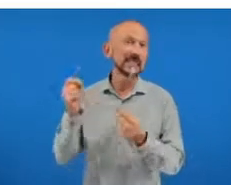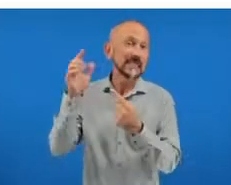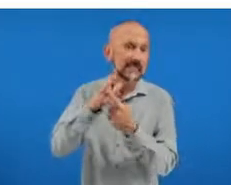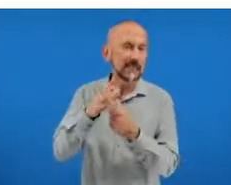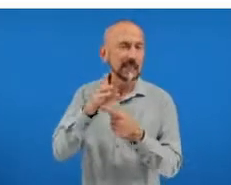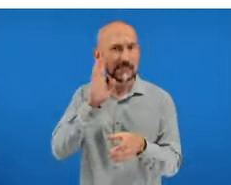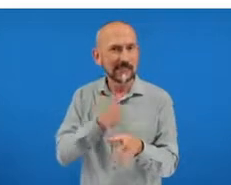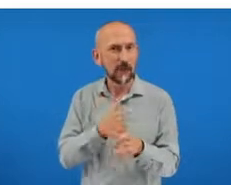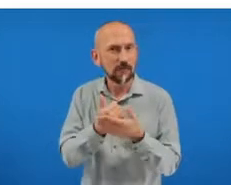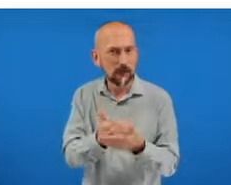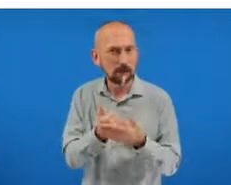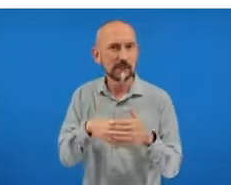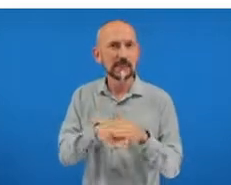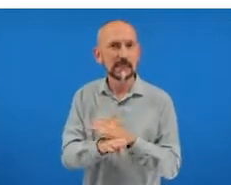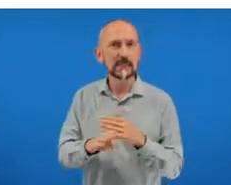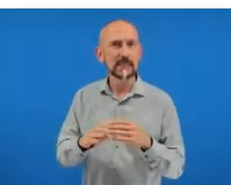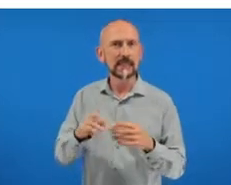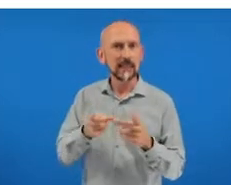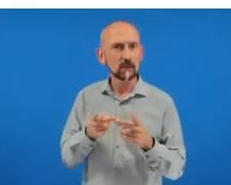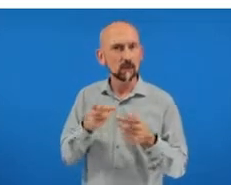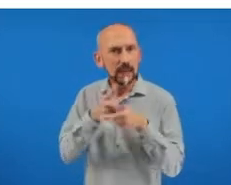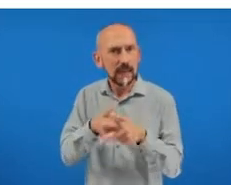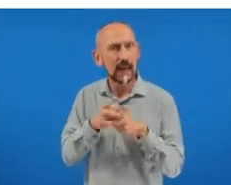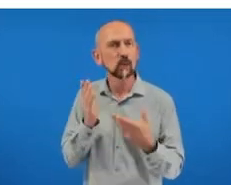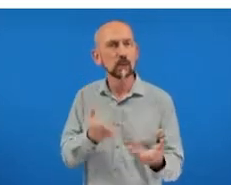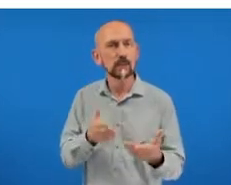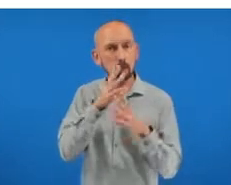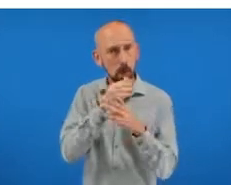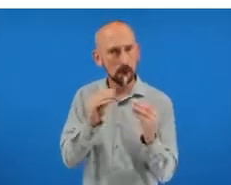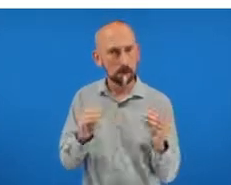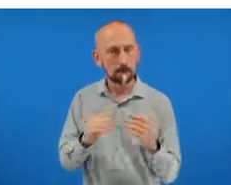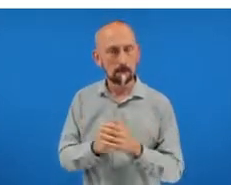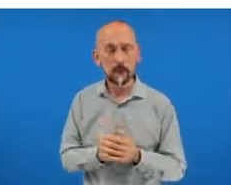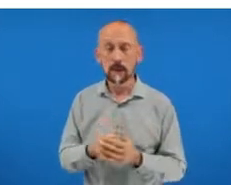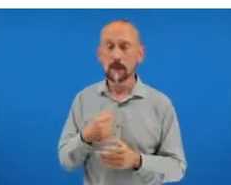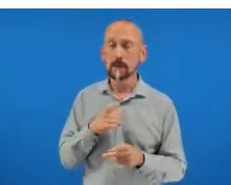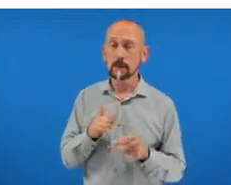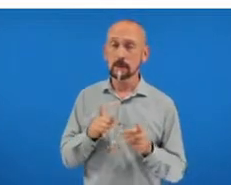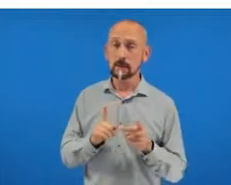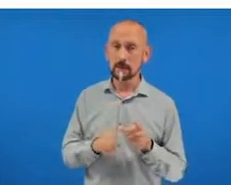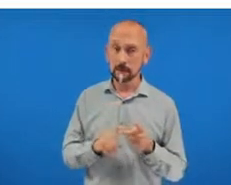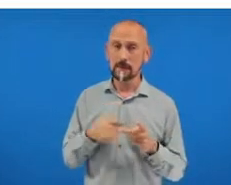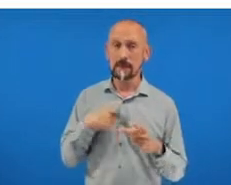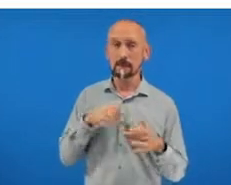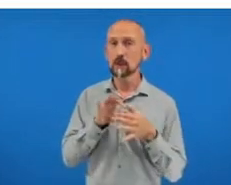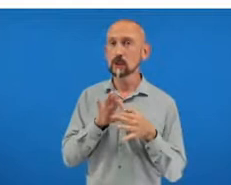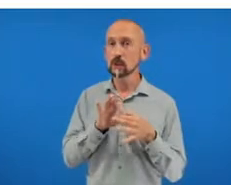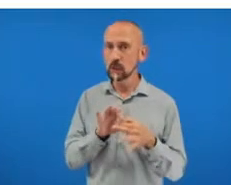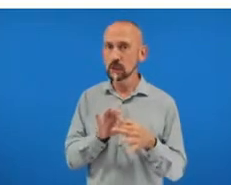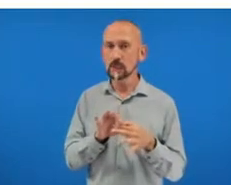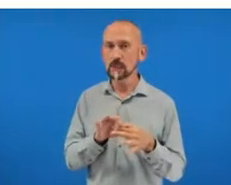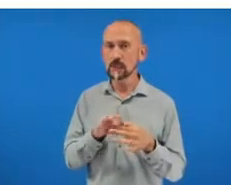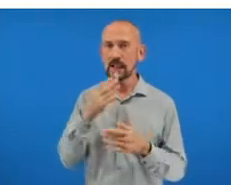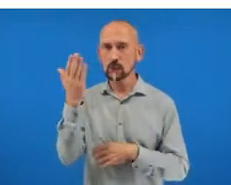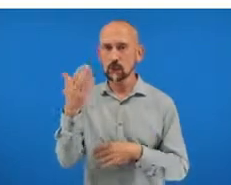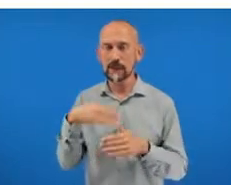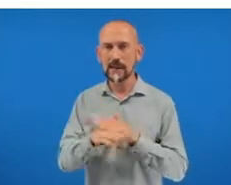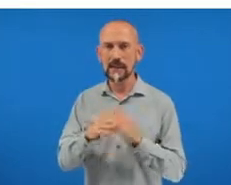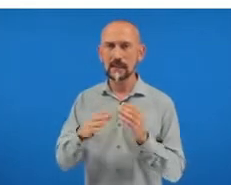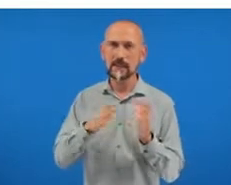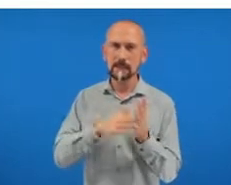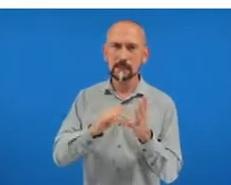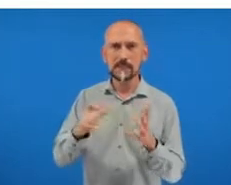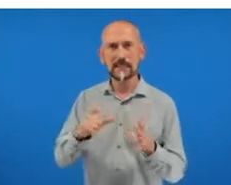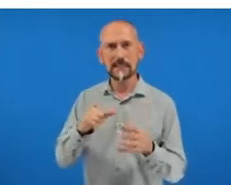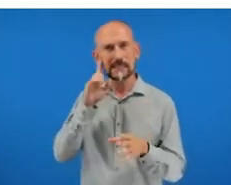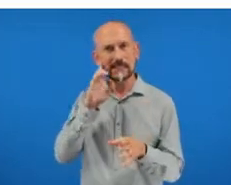secondary care services in Birmingham now. I'm an associate lecturer in a master's in psychological health for